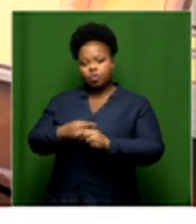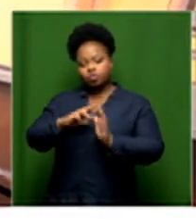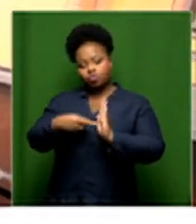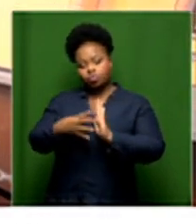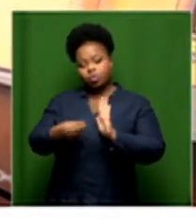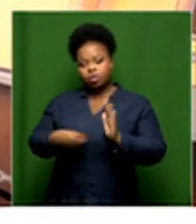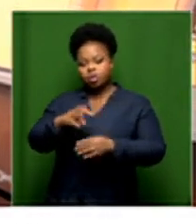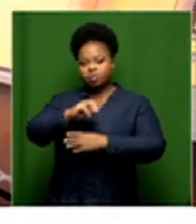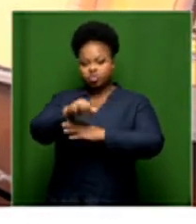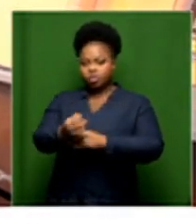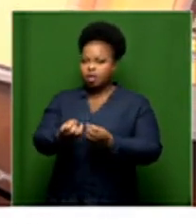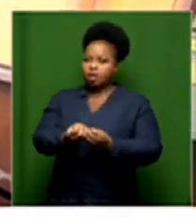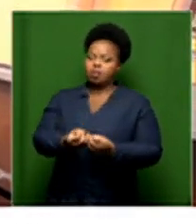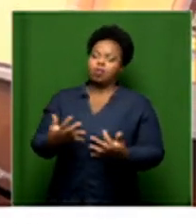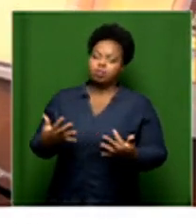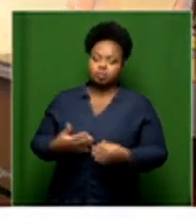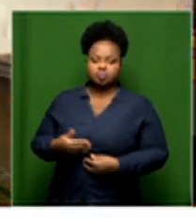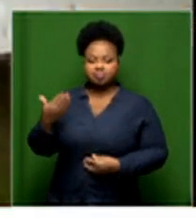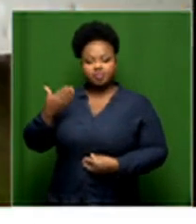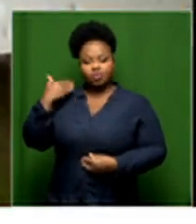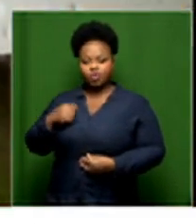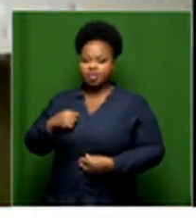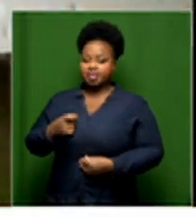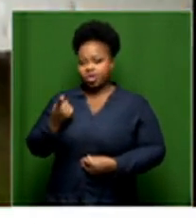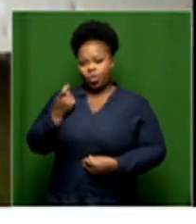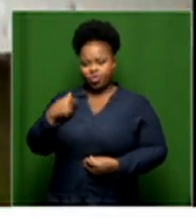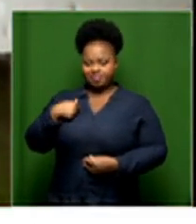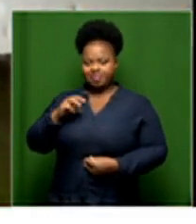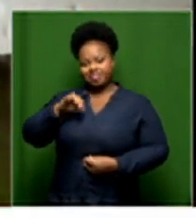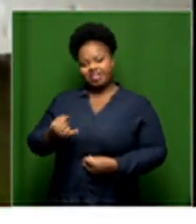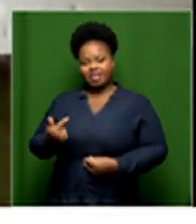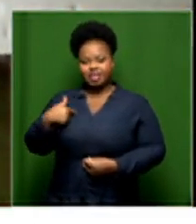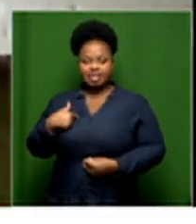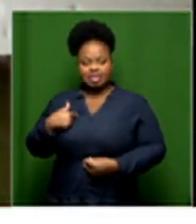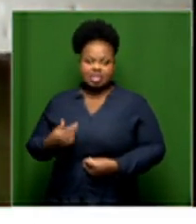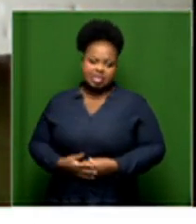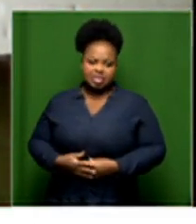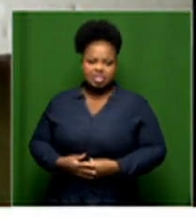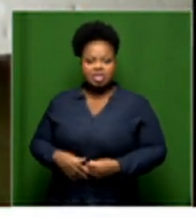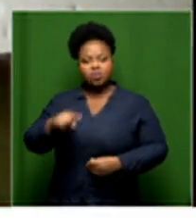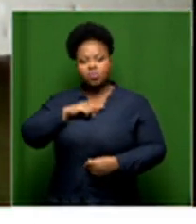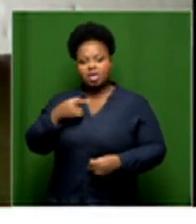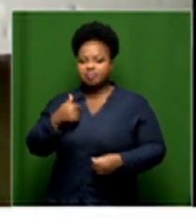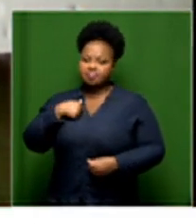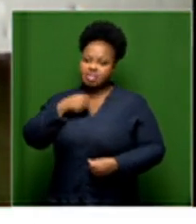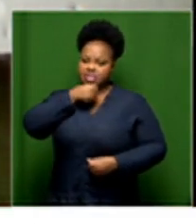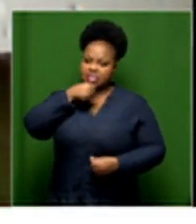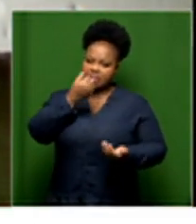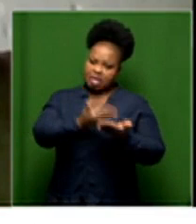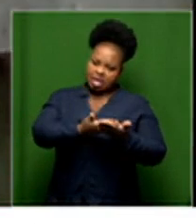Michael Jackson a lot. Back home, they used to call me Michael Jackson. Okay. So basically, since I have the ability of